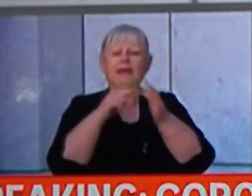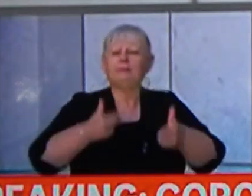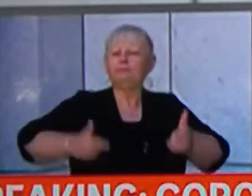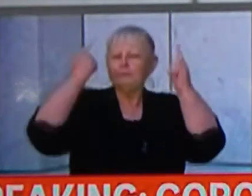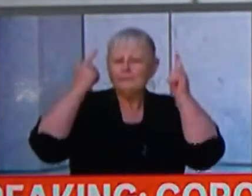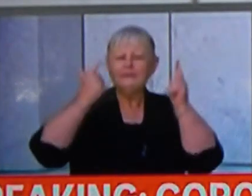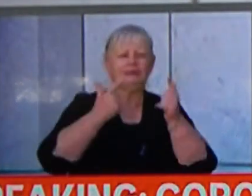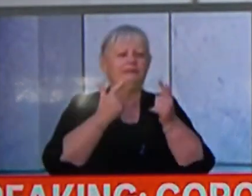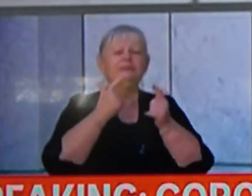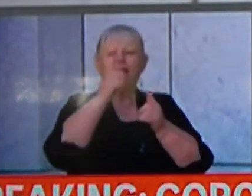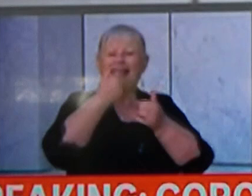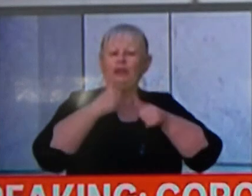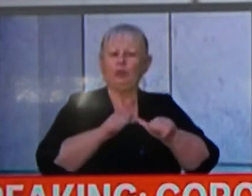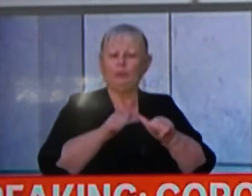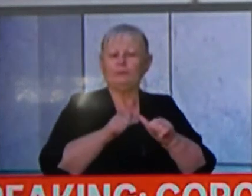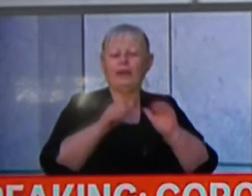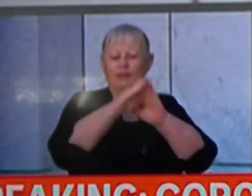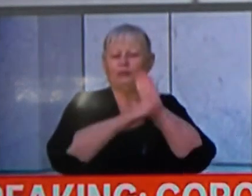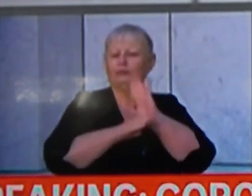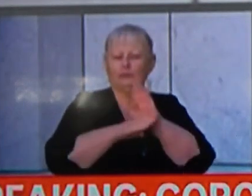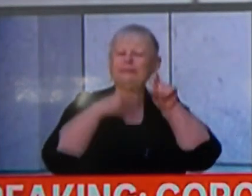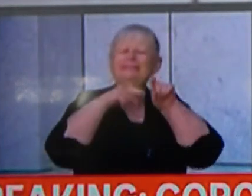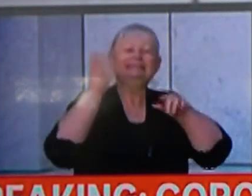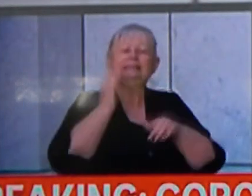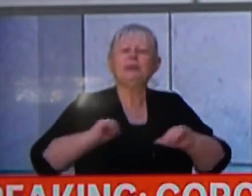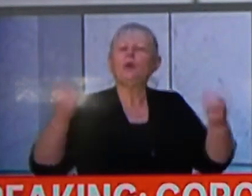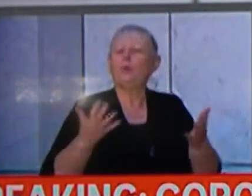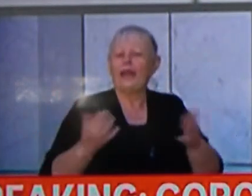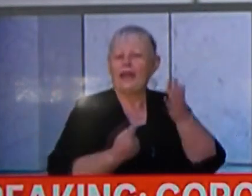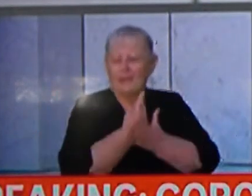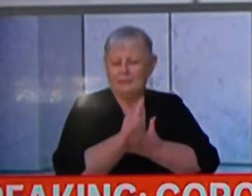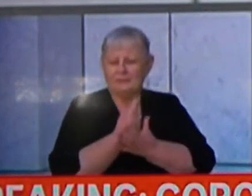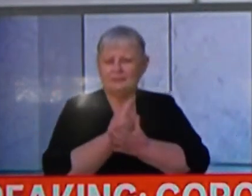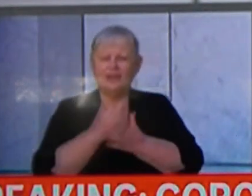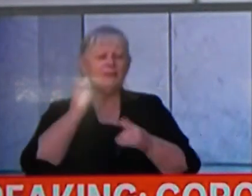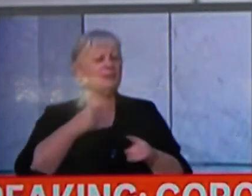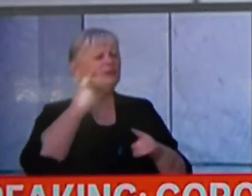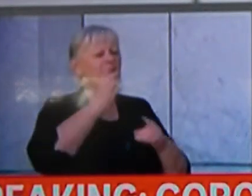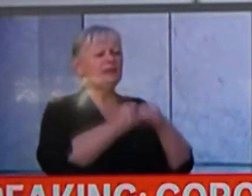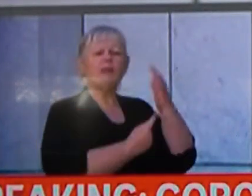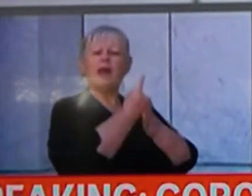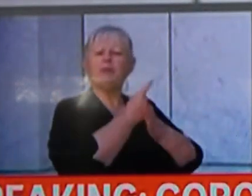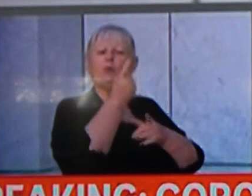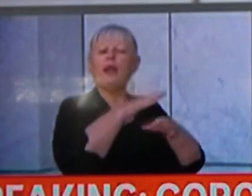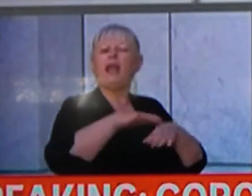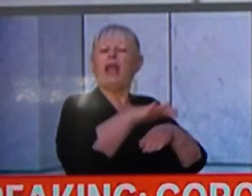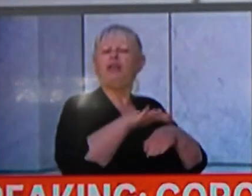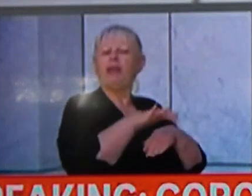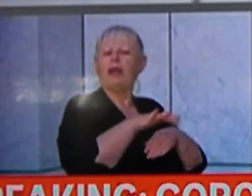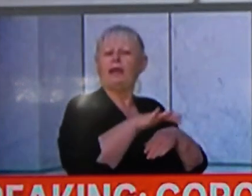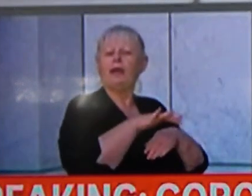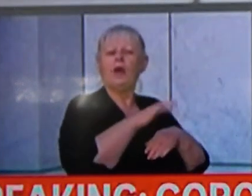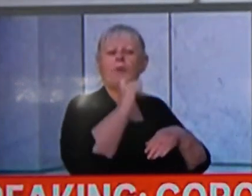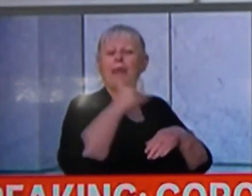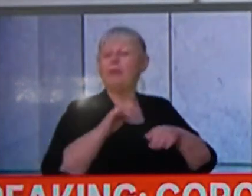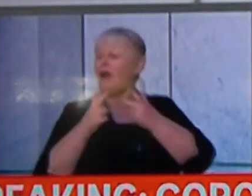can use to apply in each of their cases. So if you see it happening in one part of the country, that doesn't necessarily mean it has